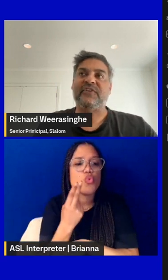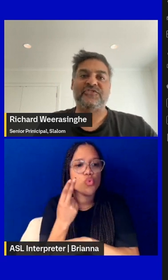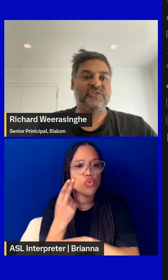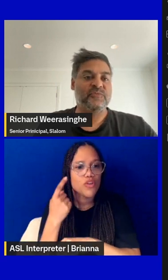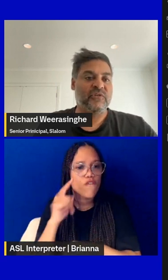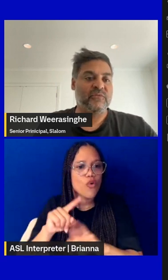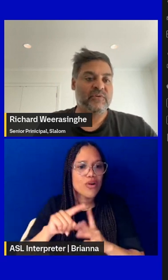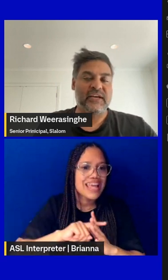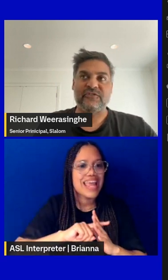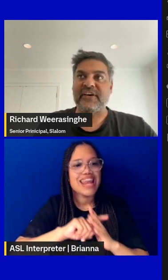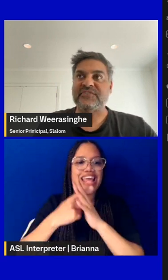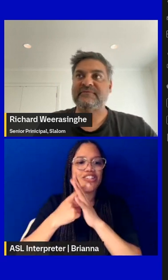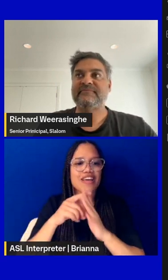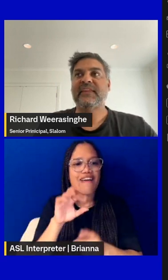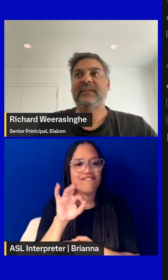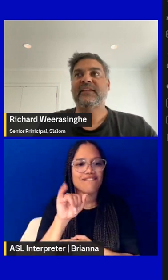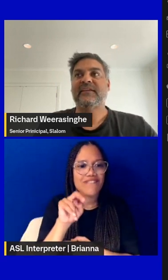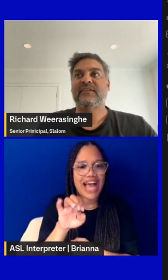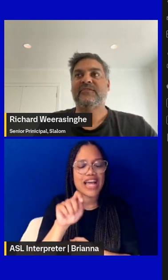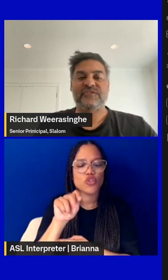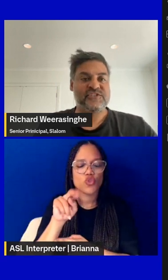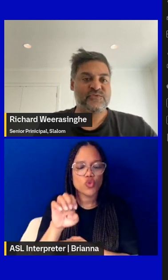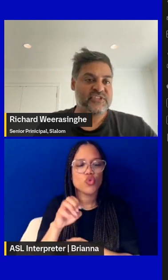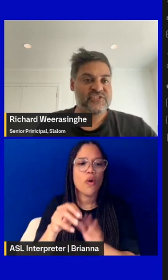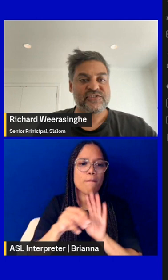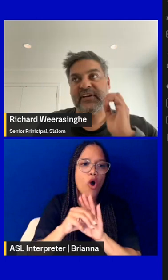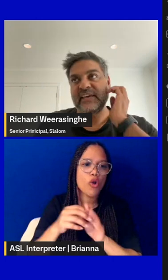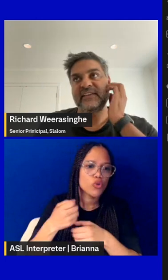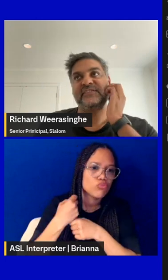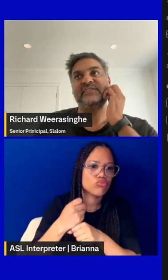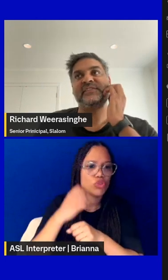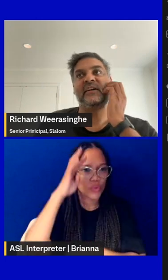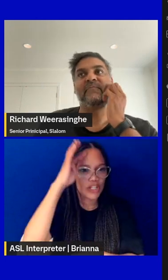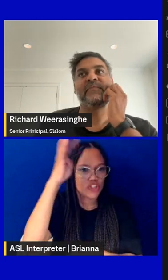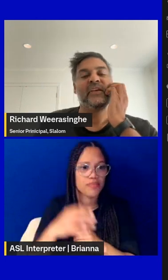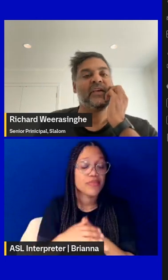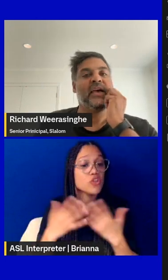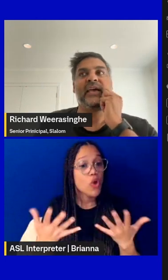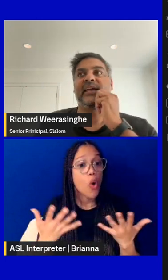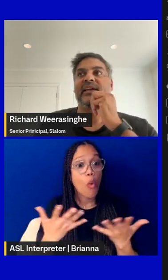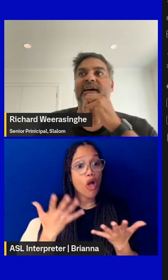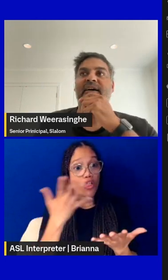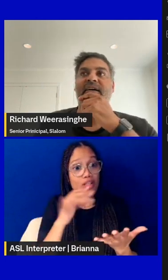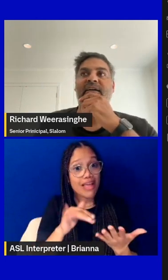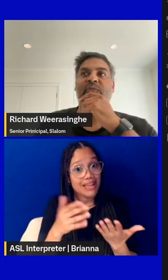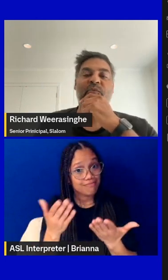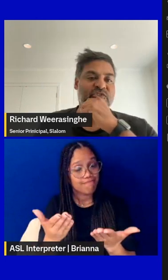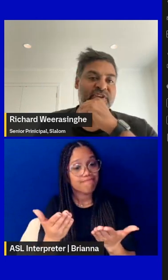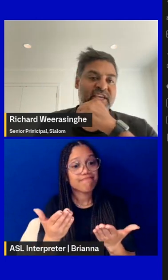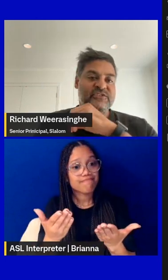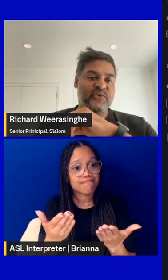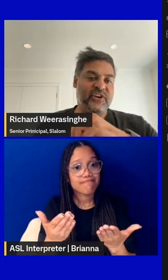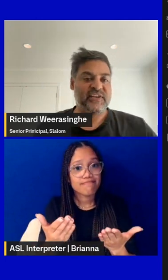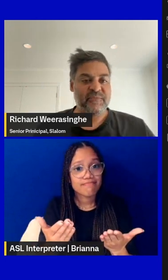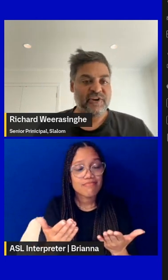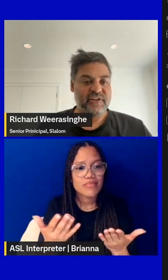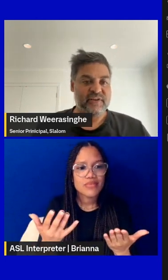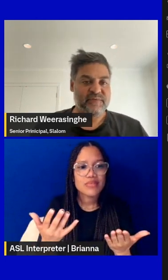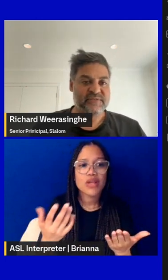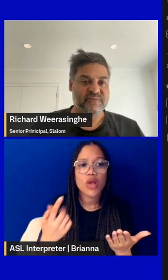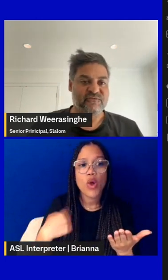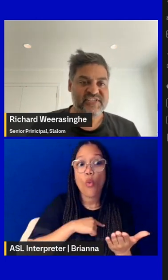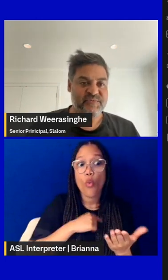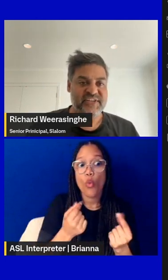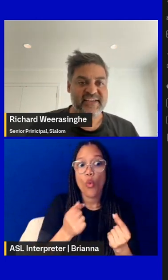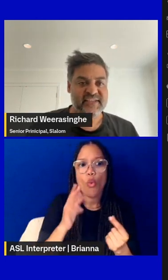initiate a fine-tuned model creation. So this is what this looks like here. This is and what we're doing here is we're going to